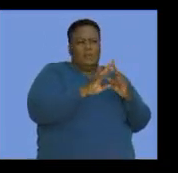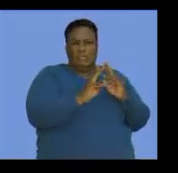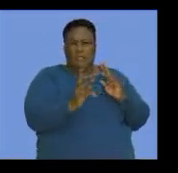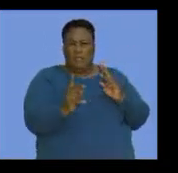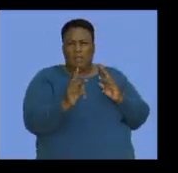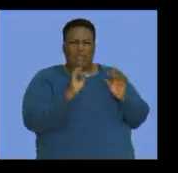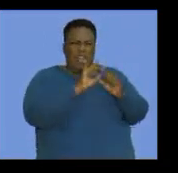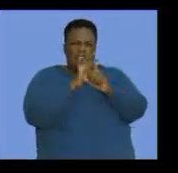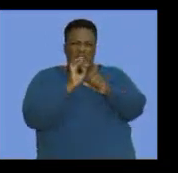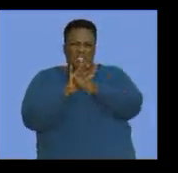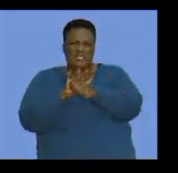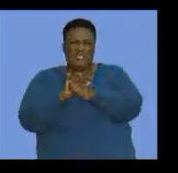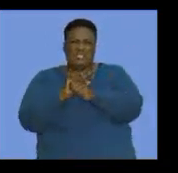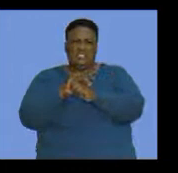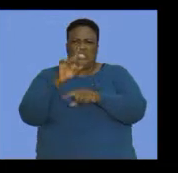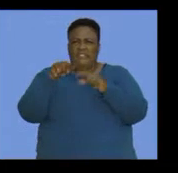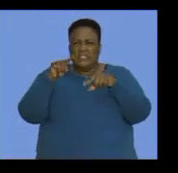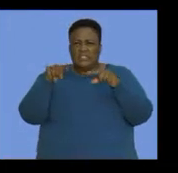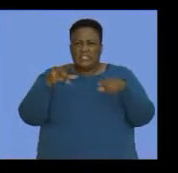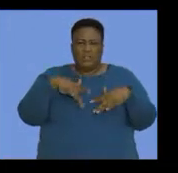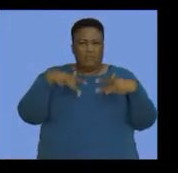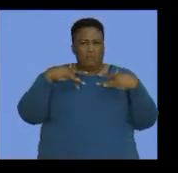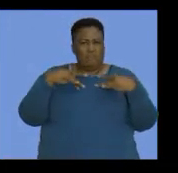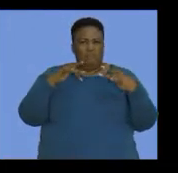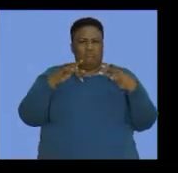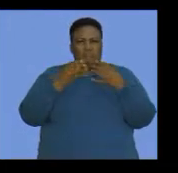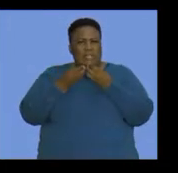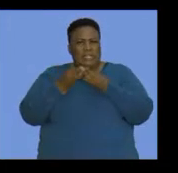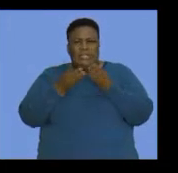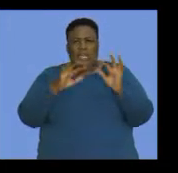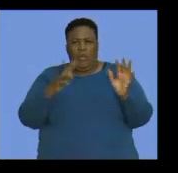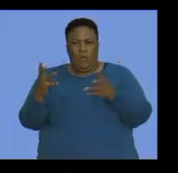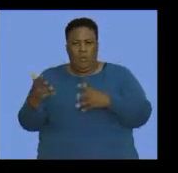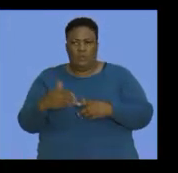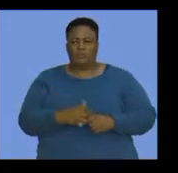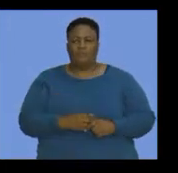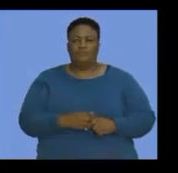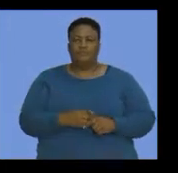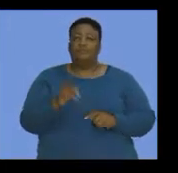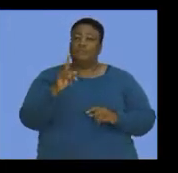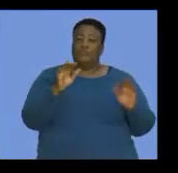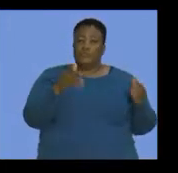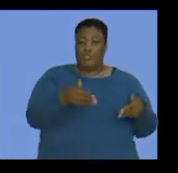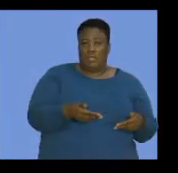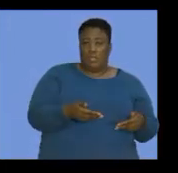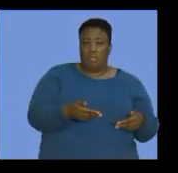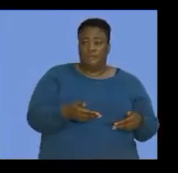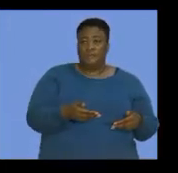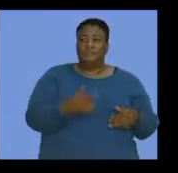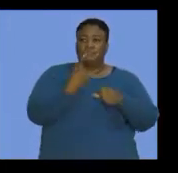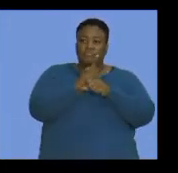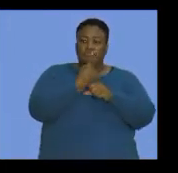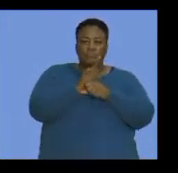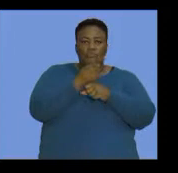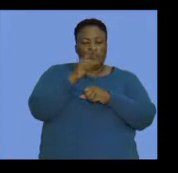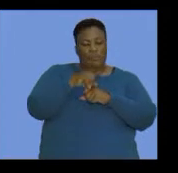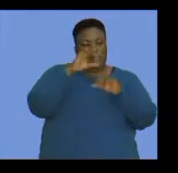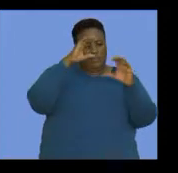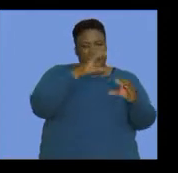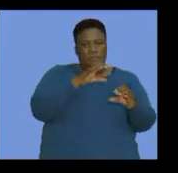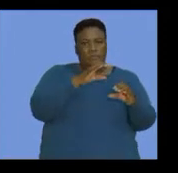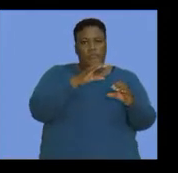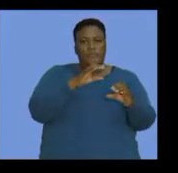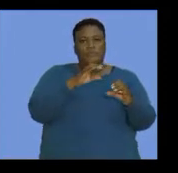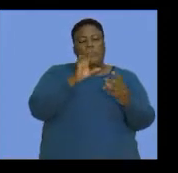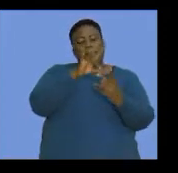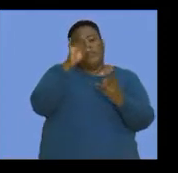those affect the diversity of living organisms. As an introduction, we've got to always look at a multiple